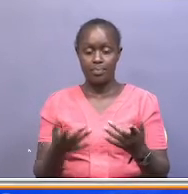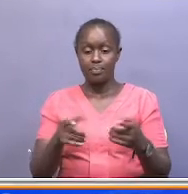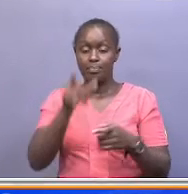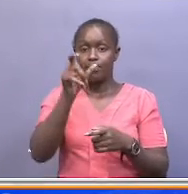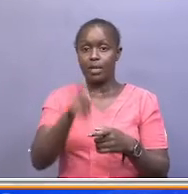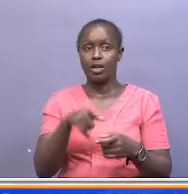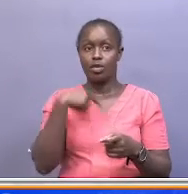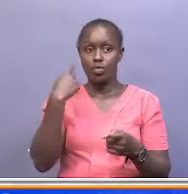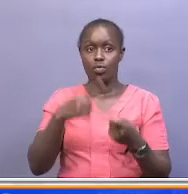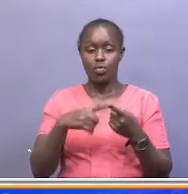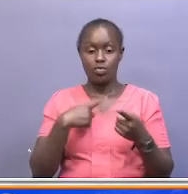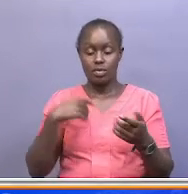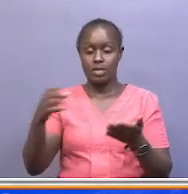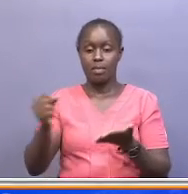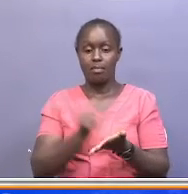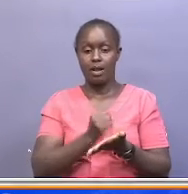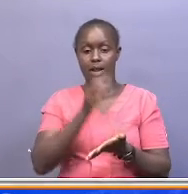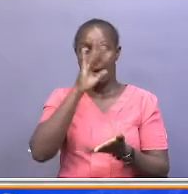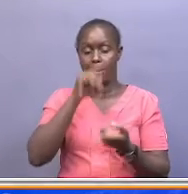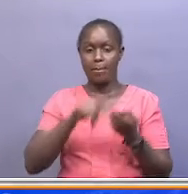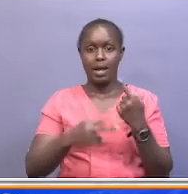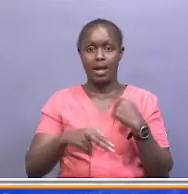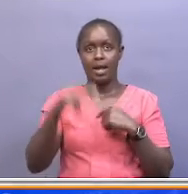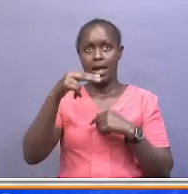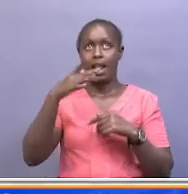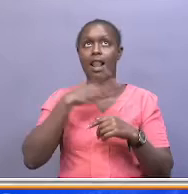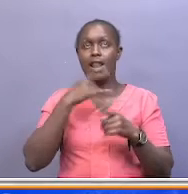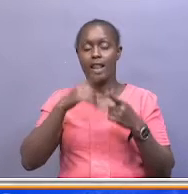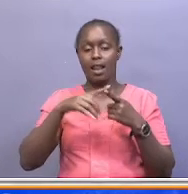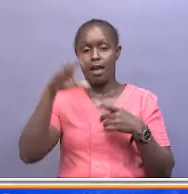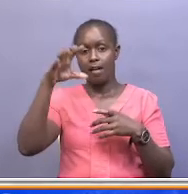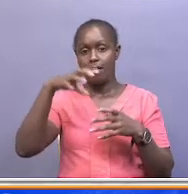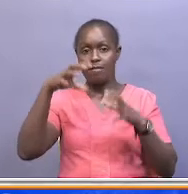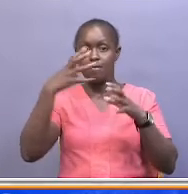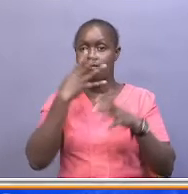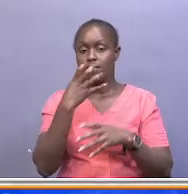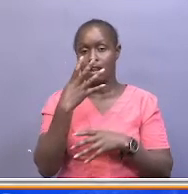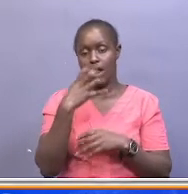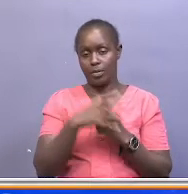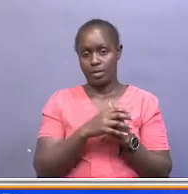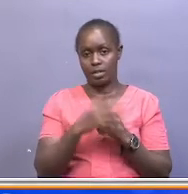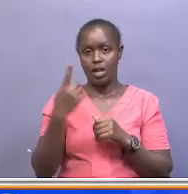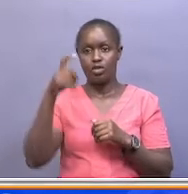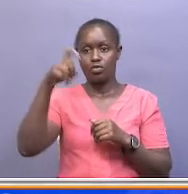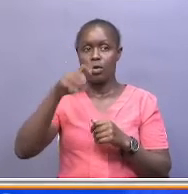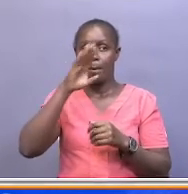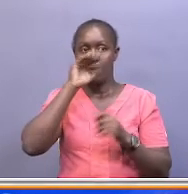someone who's employed by hired labor like flowers farms, should be